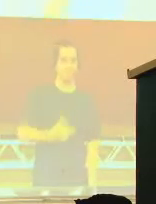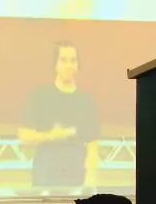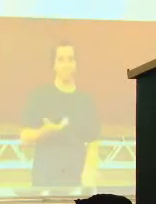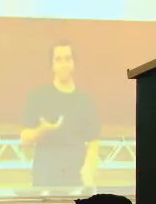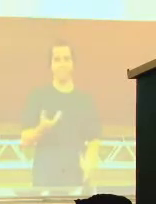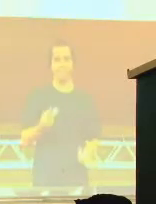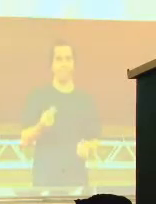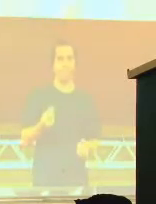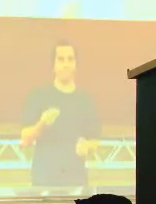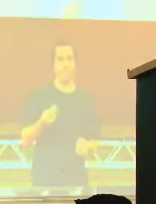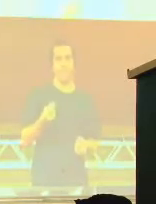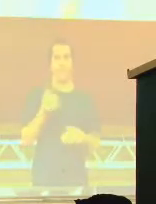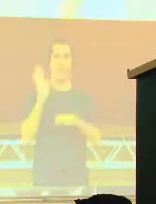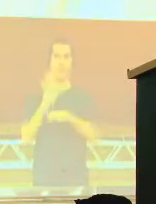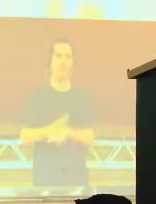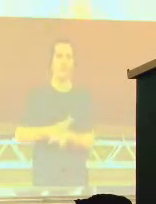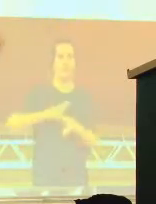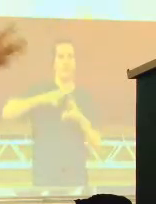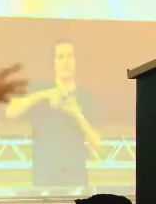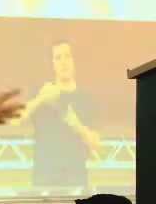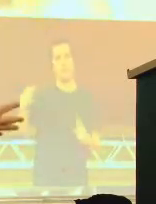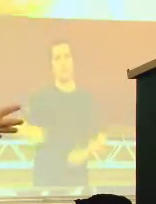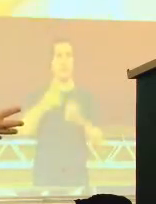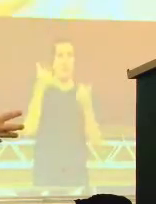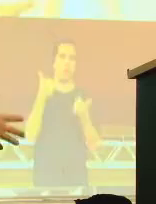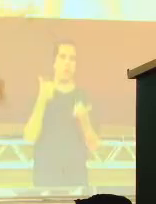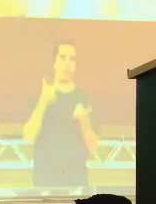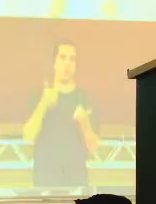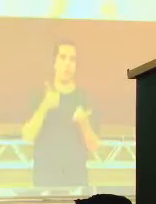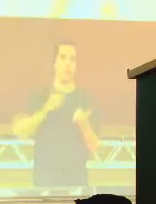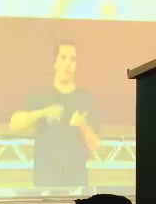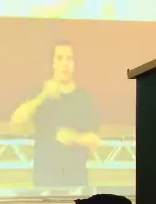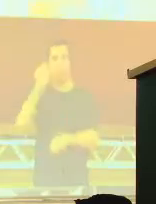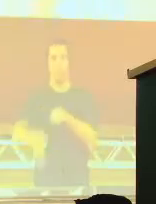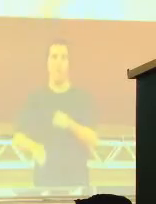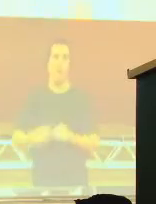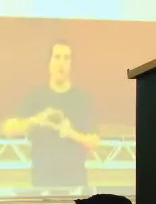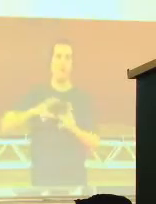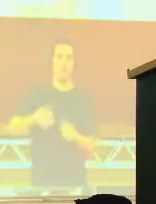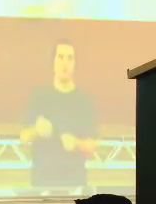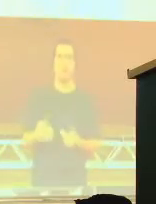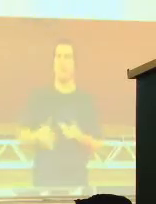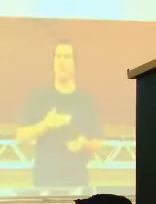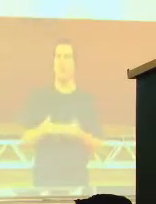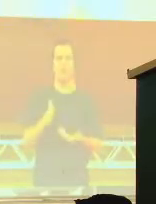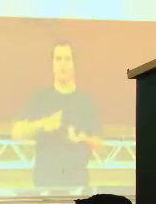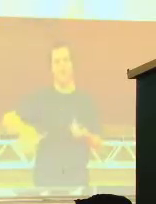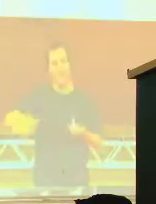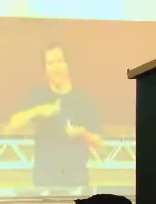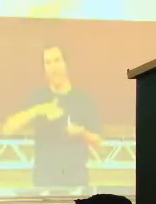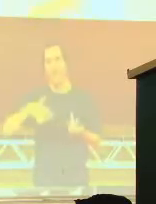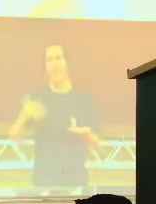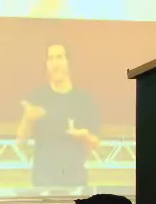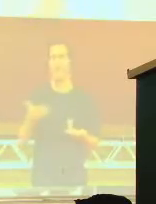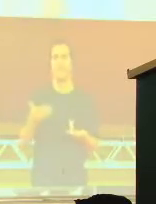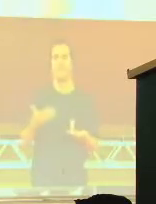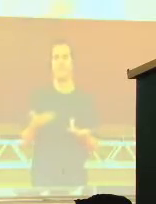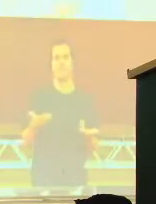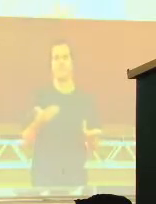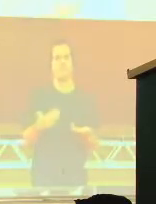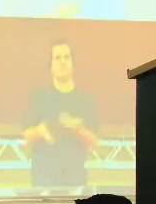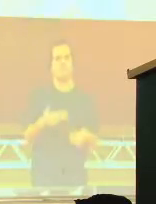worse. And in any field that leads to requirements, specific